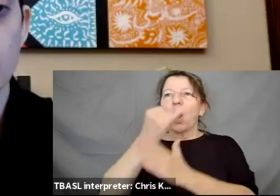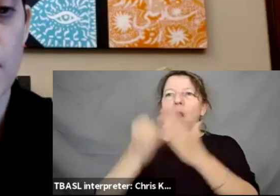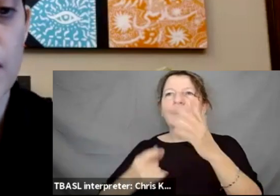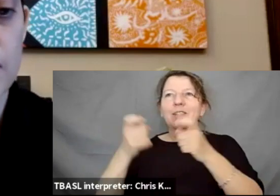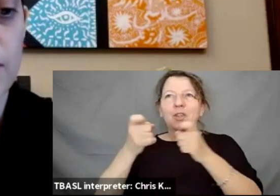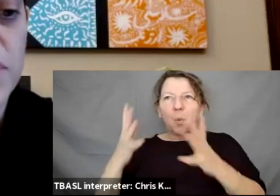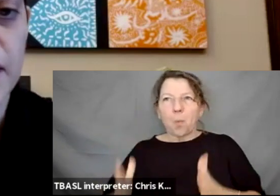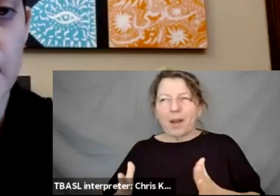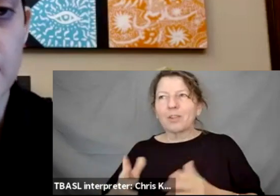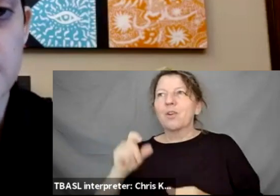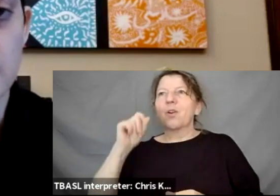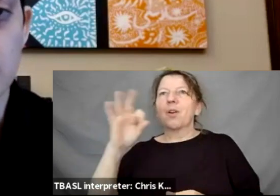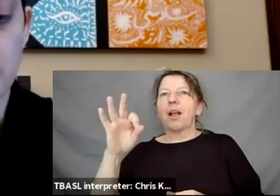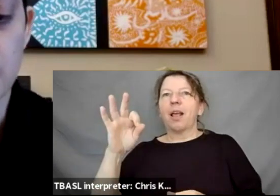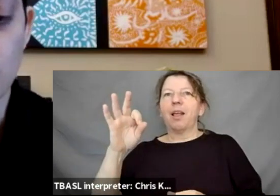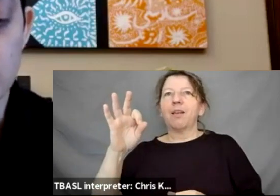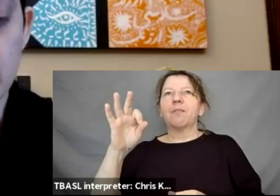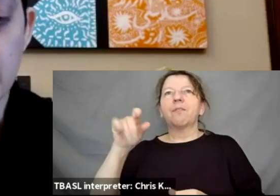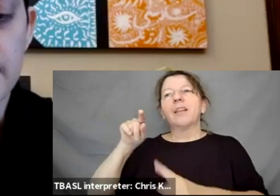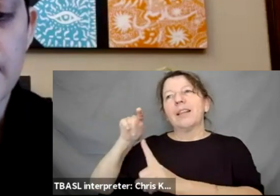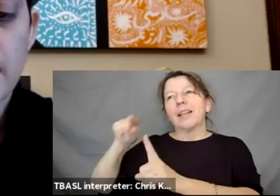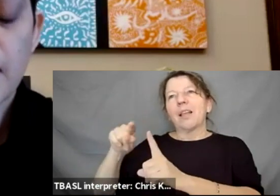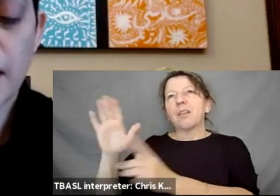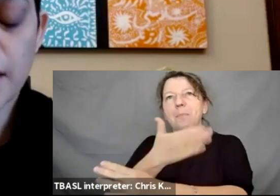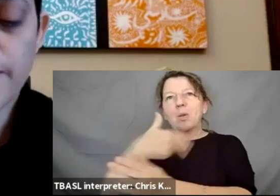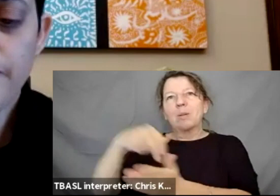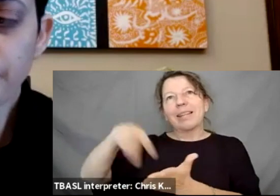Sindel Music and Dance in New York City.